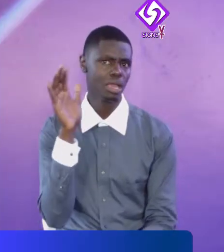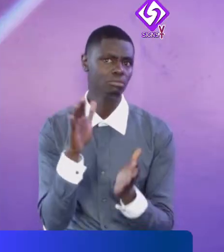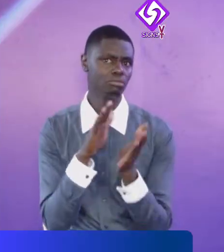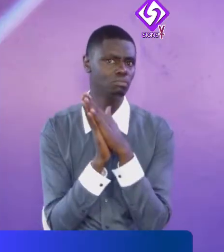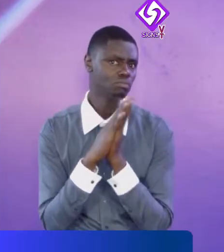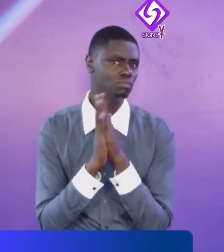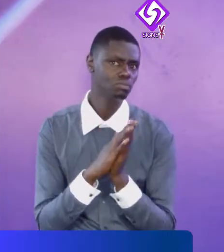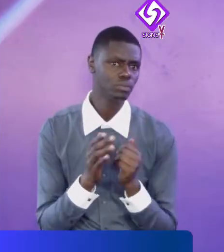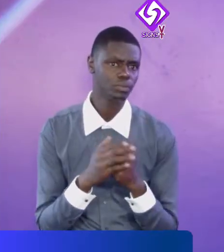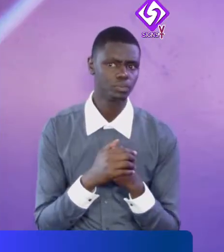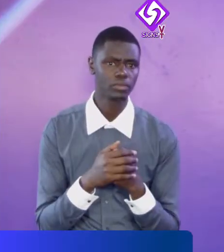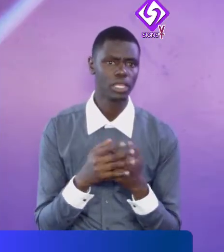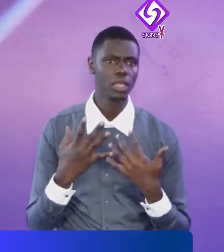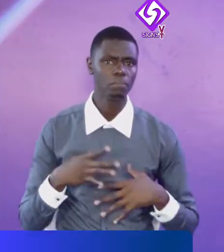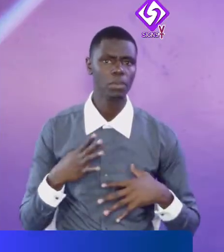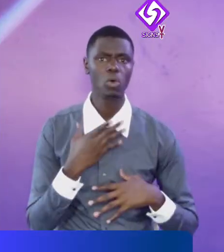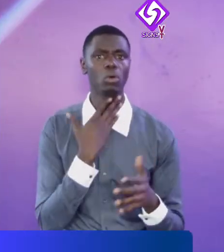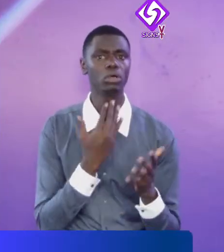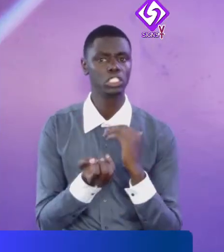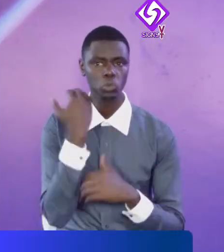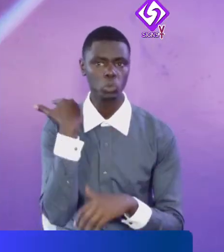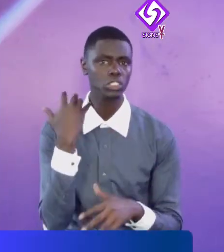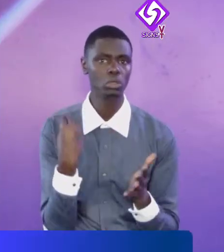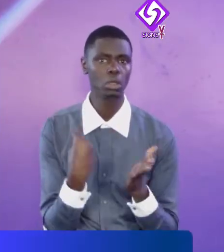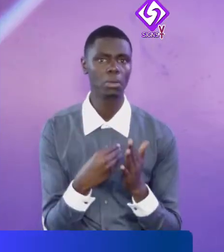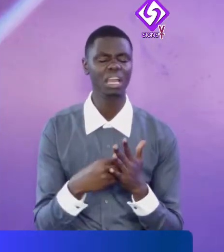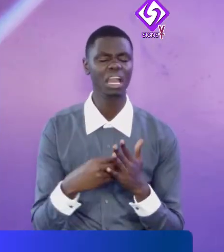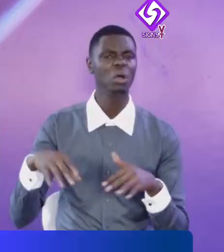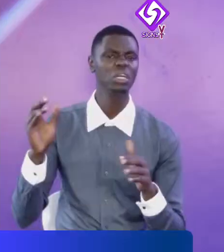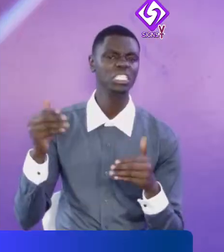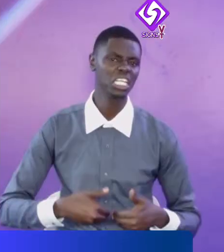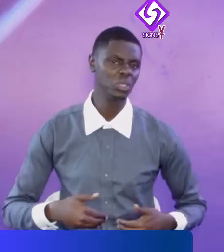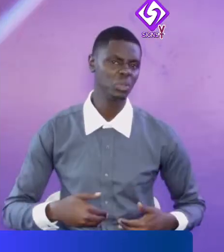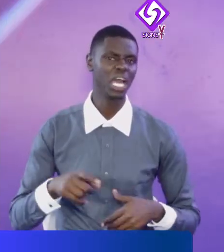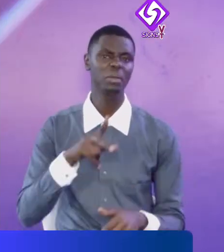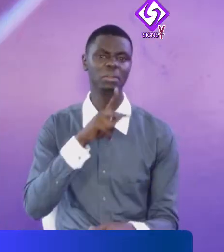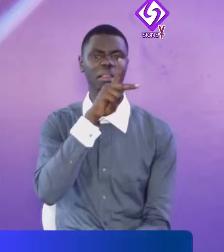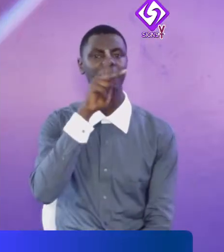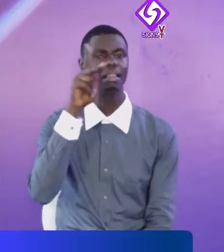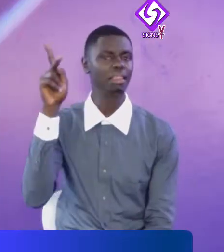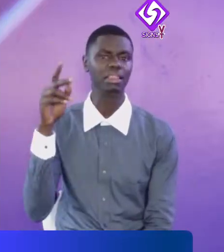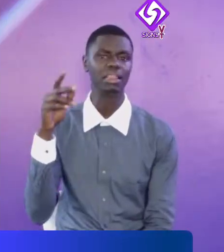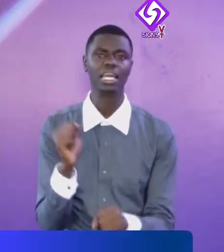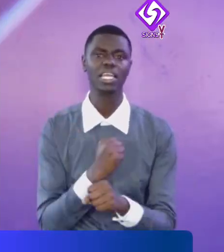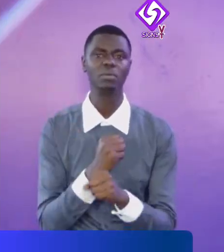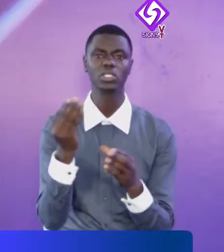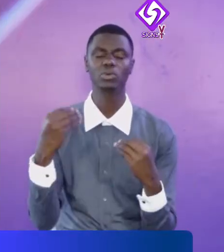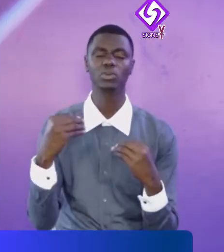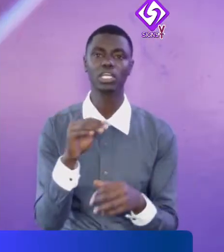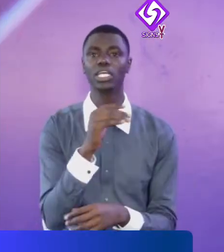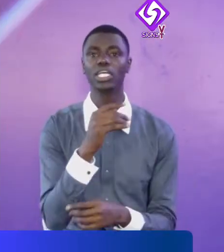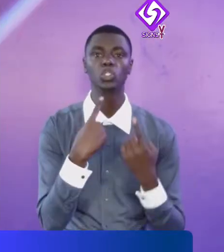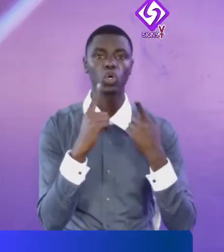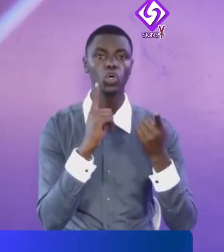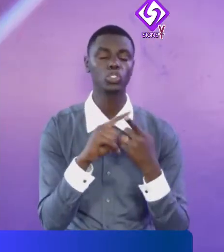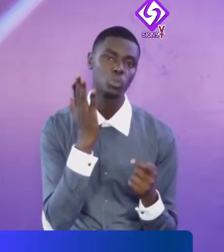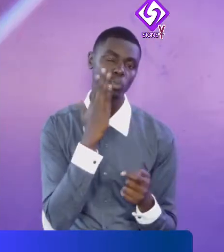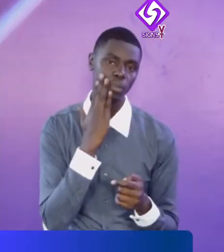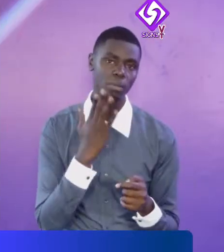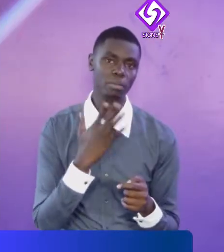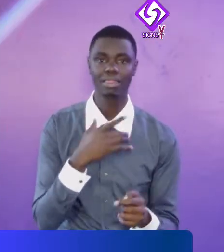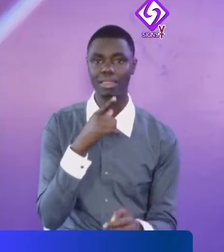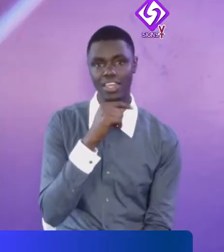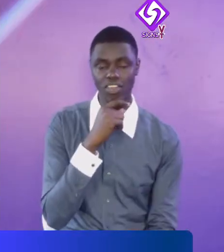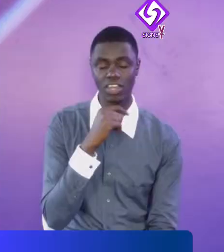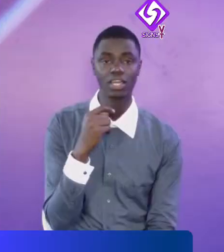You know, the elder people want to eat your money tells you, wachana na vijana, au ni kelele tu, hawata kupatia kuongea na wakina mama na wazee, sivyo? If